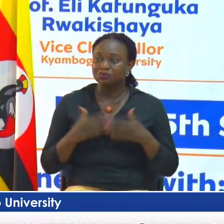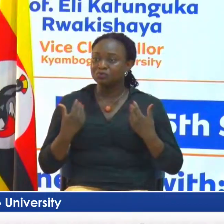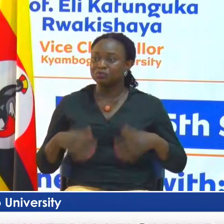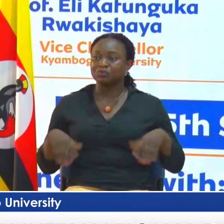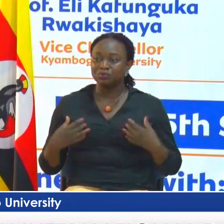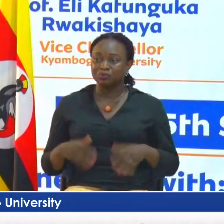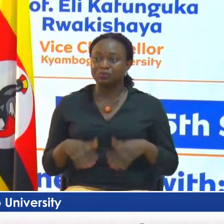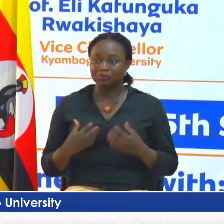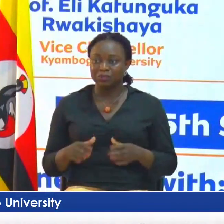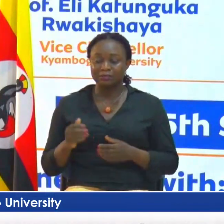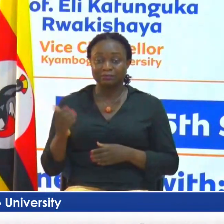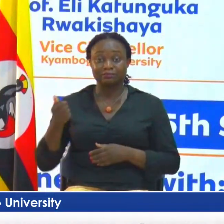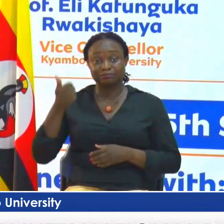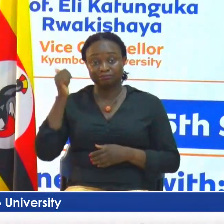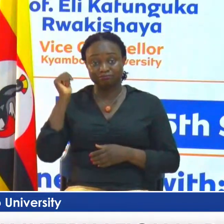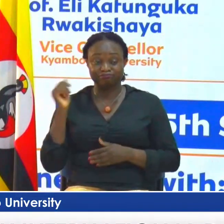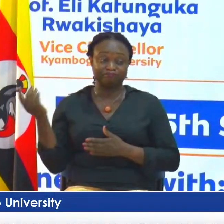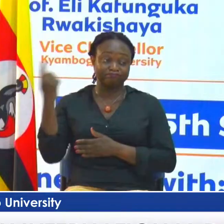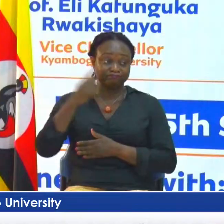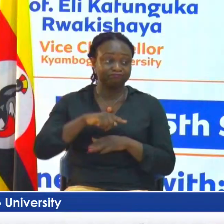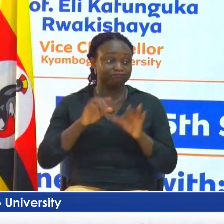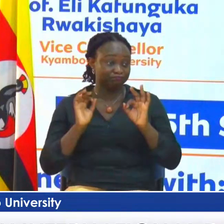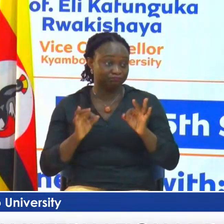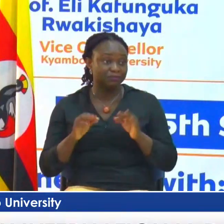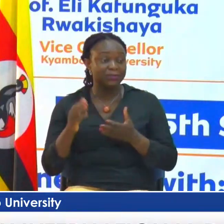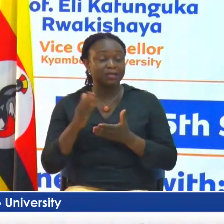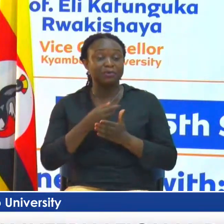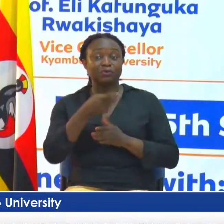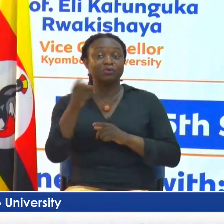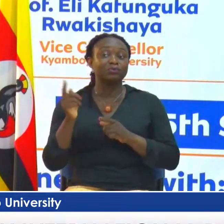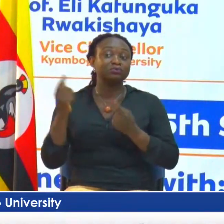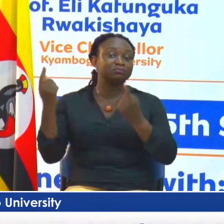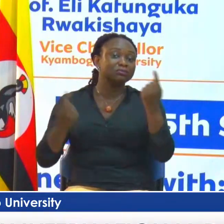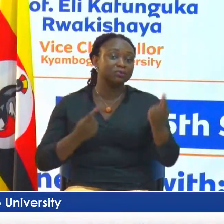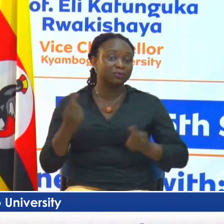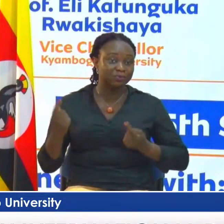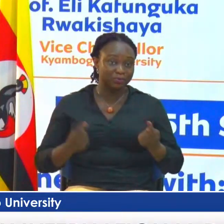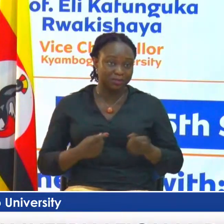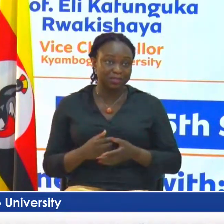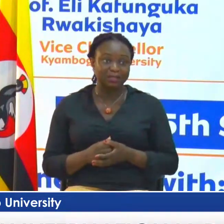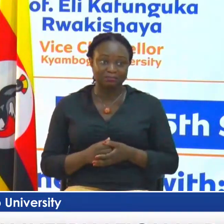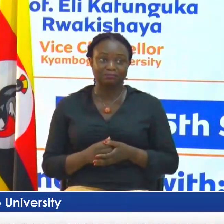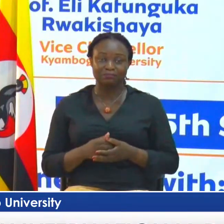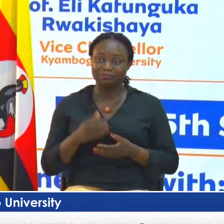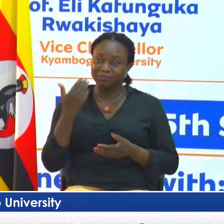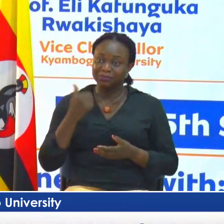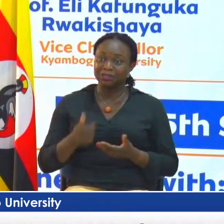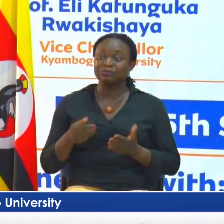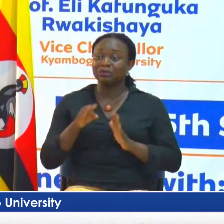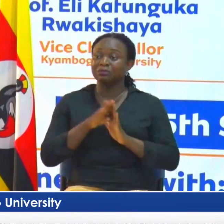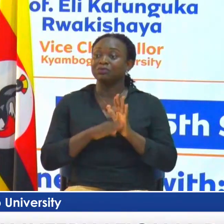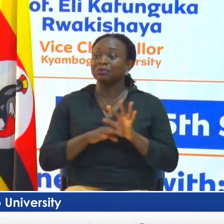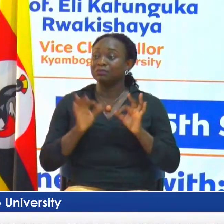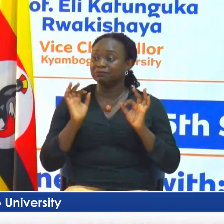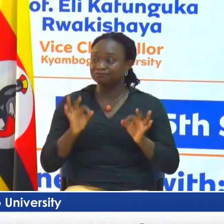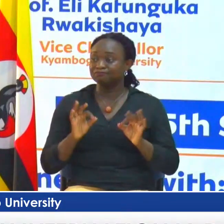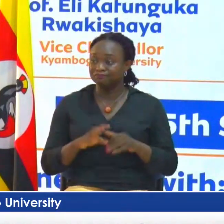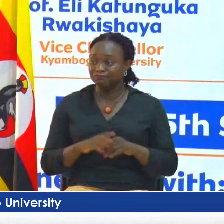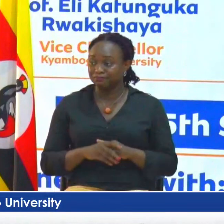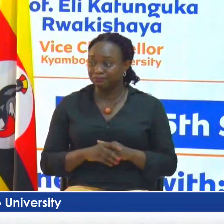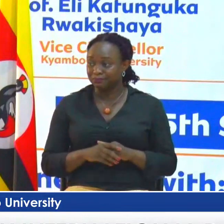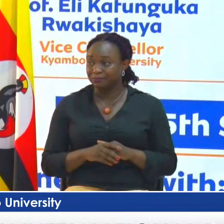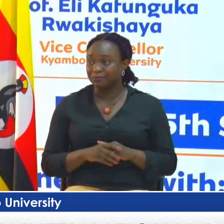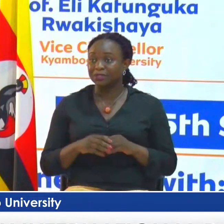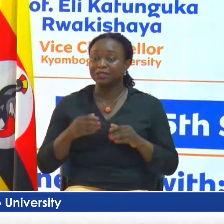very fruitful day, and because you came, it became so fruitful. Could not make